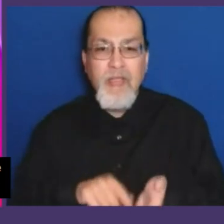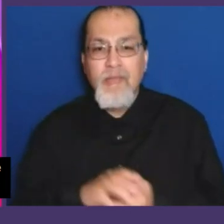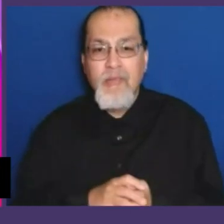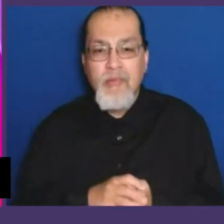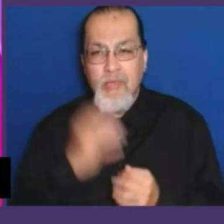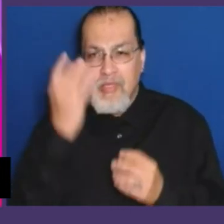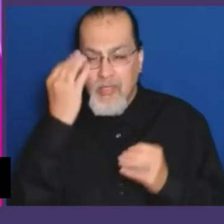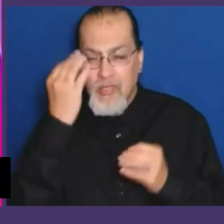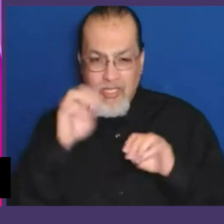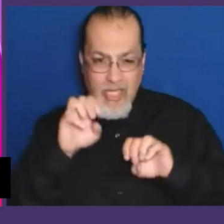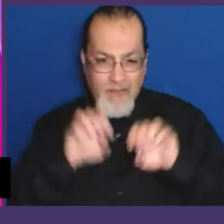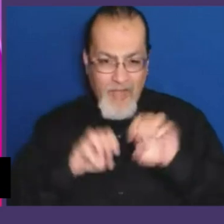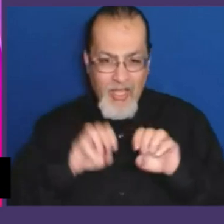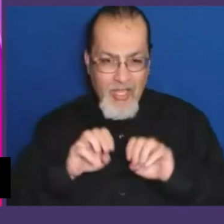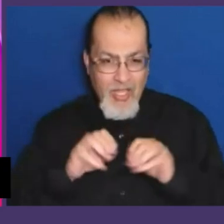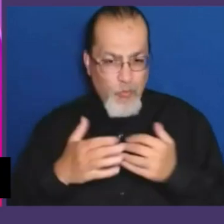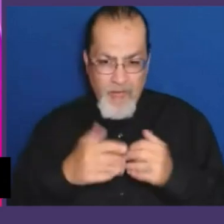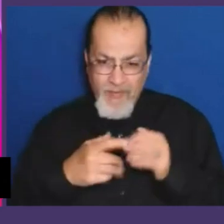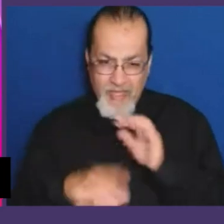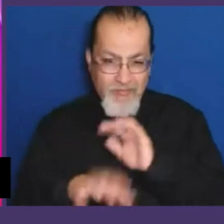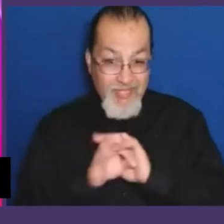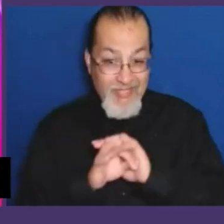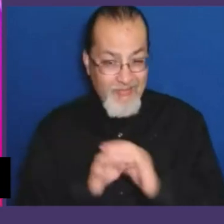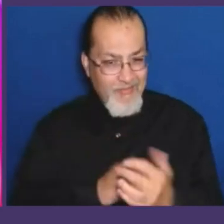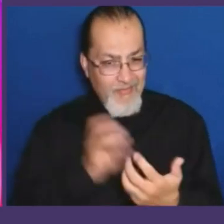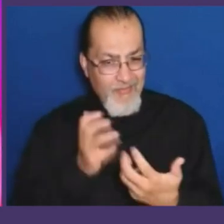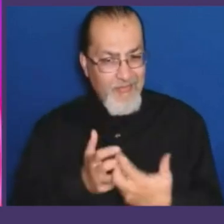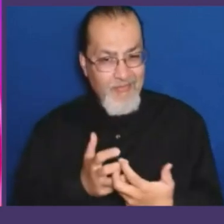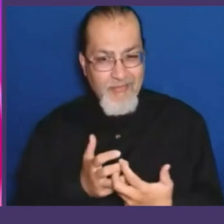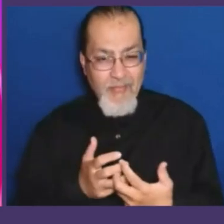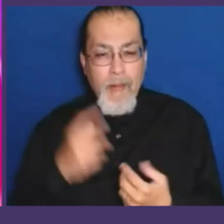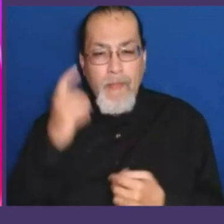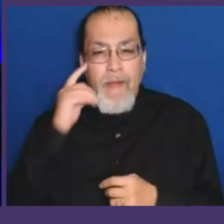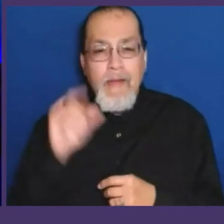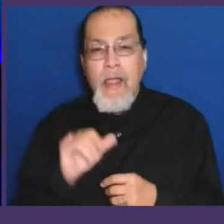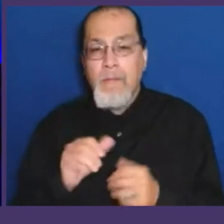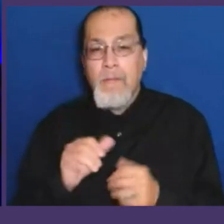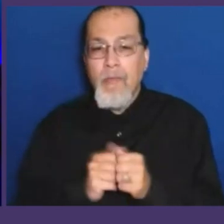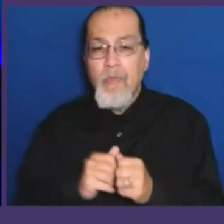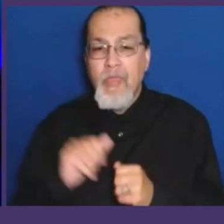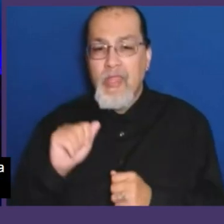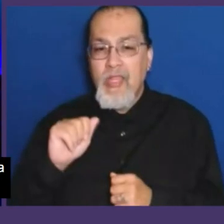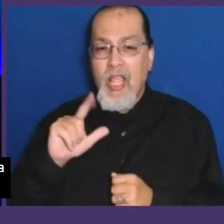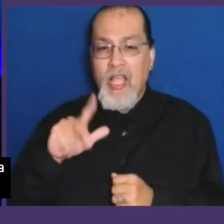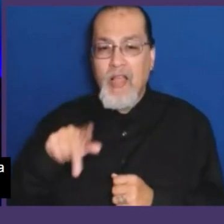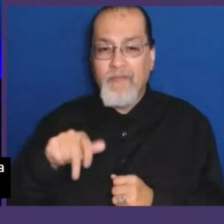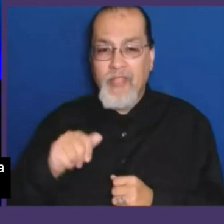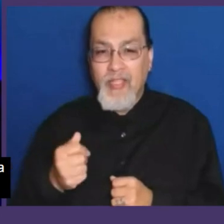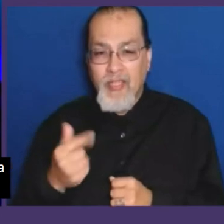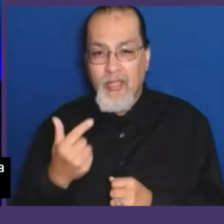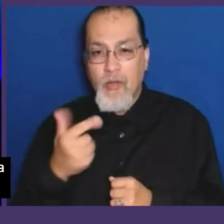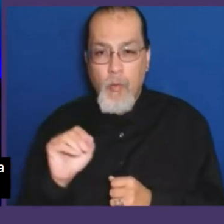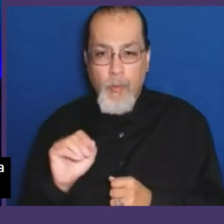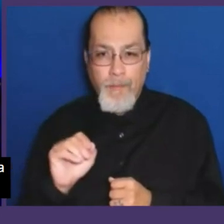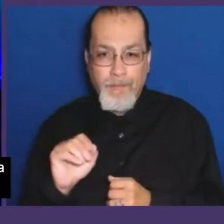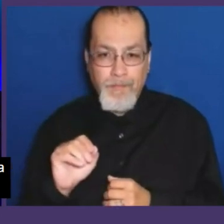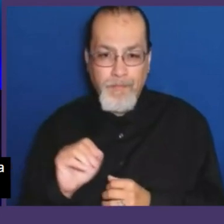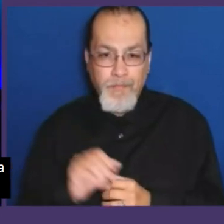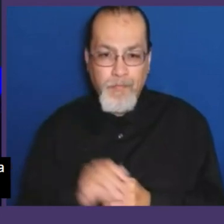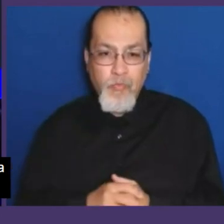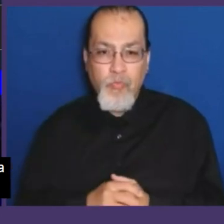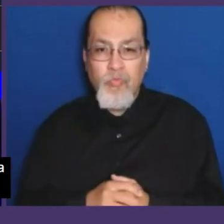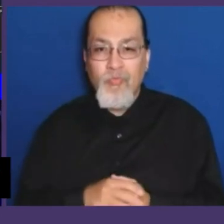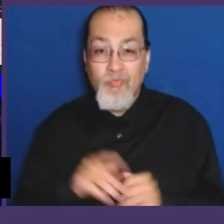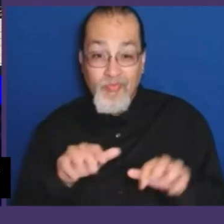of an equivalent of AlphaGo, but for text, if that makes sense. So just like Tree of Thought, I think